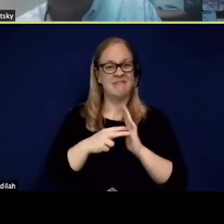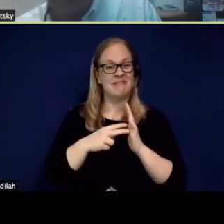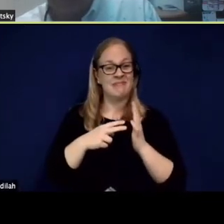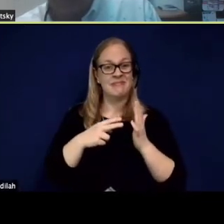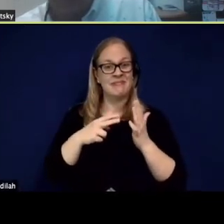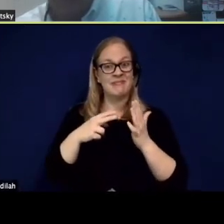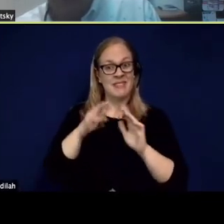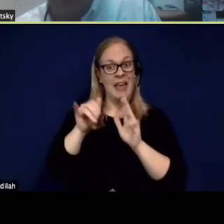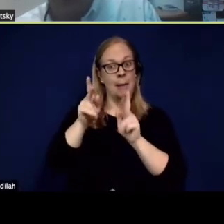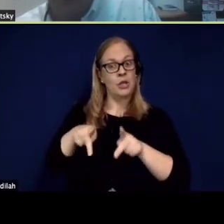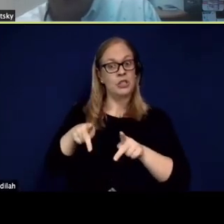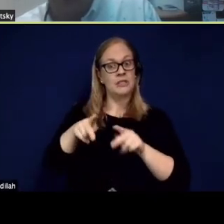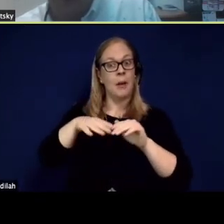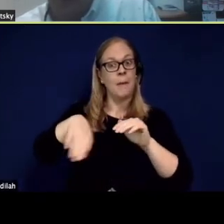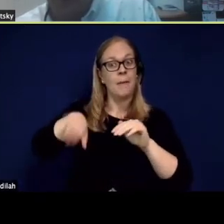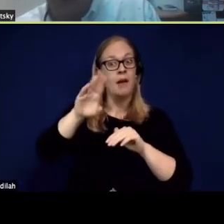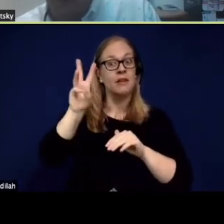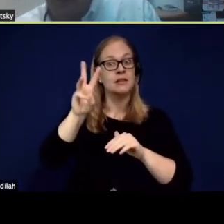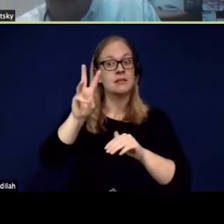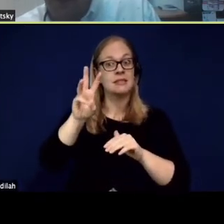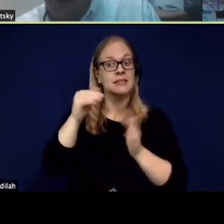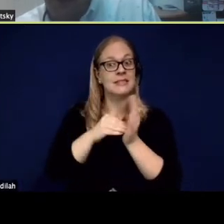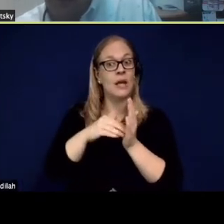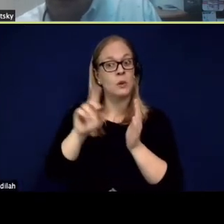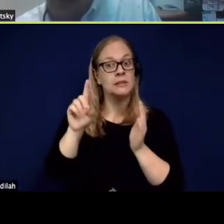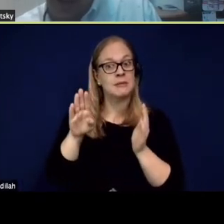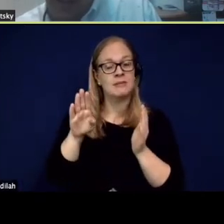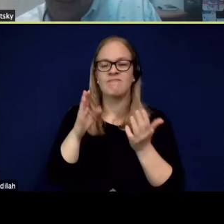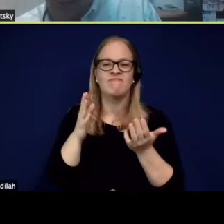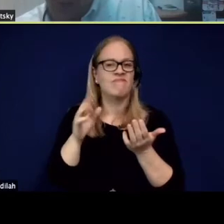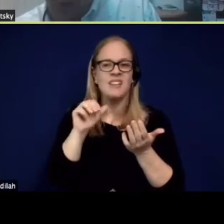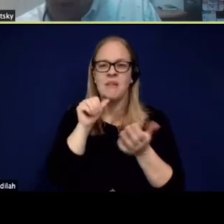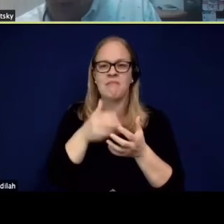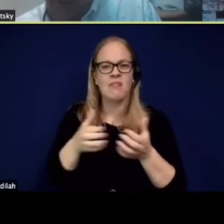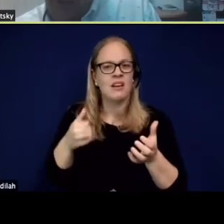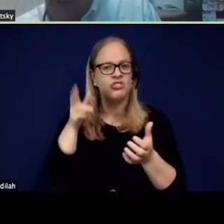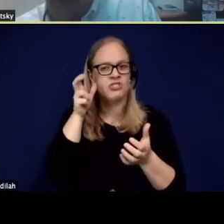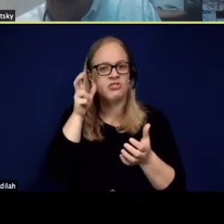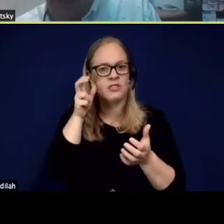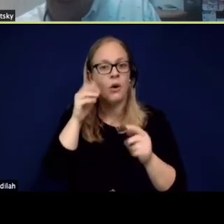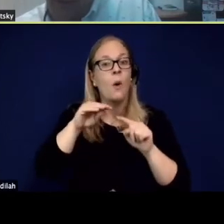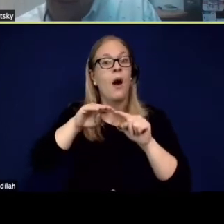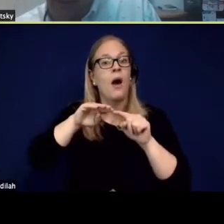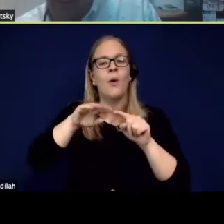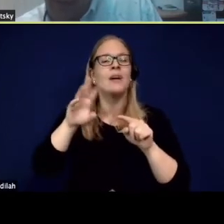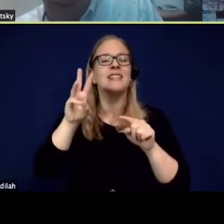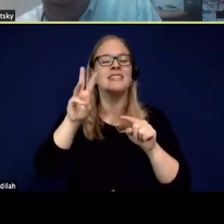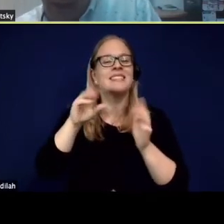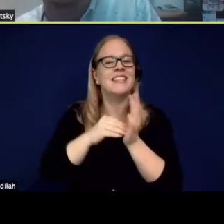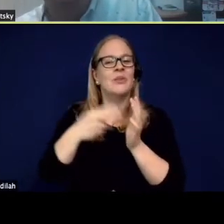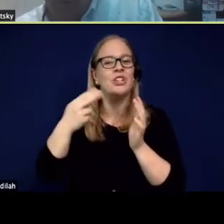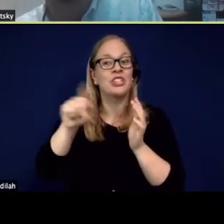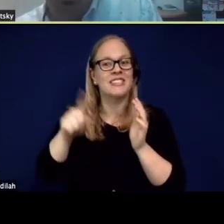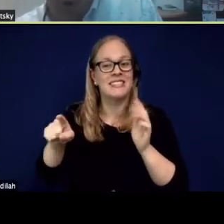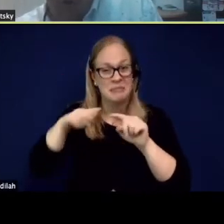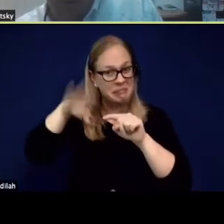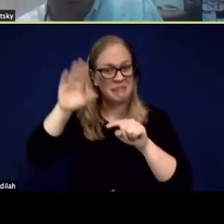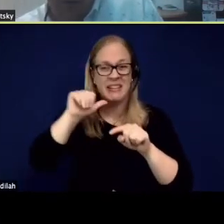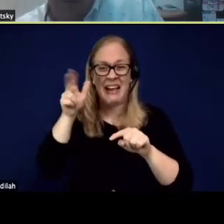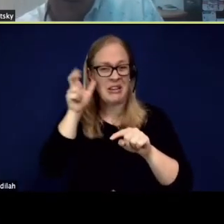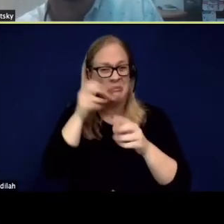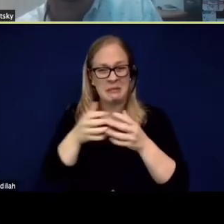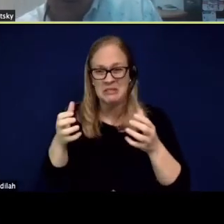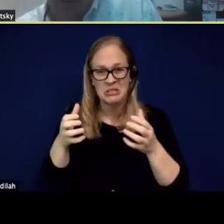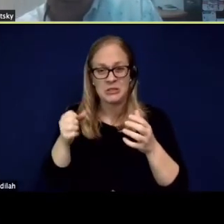above 6,000 and very little between like 2 and 3. So the idea is to shift everything here and move it